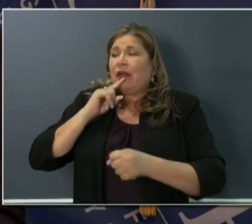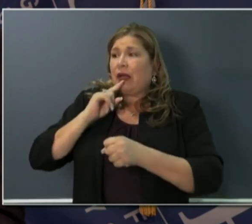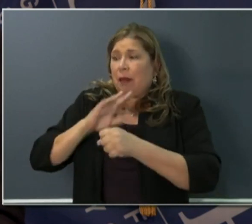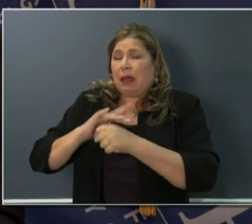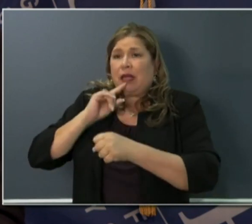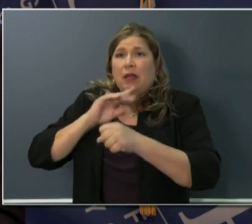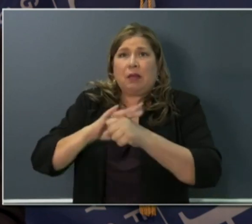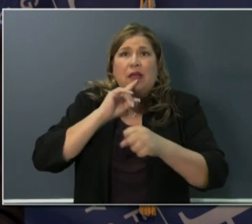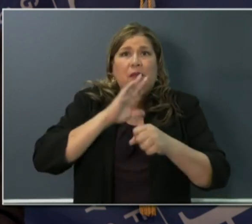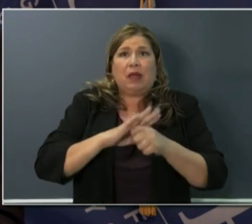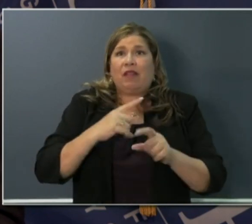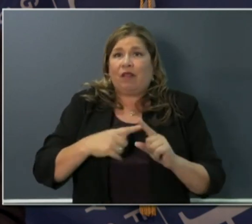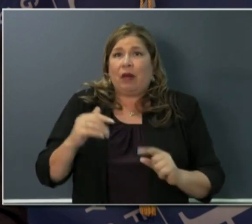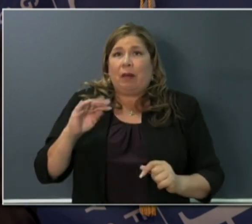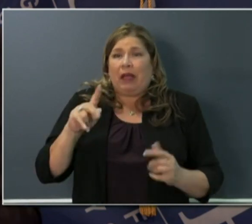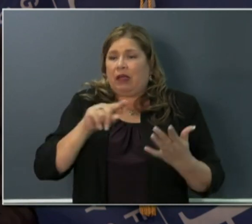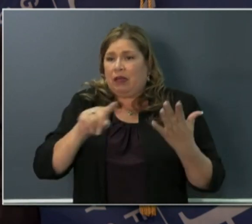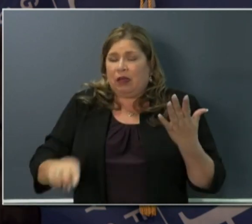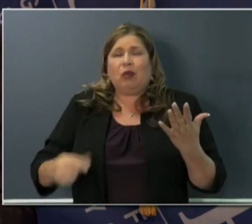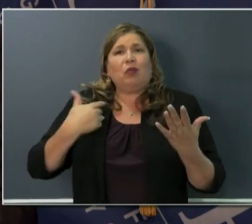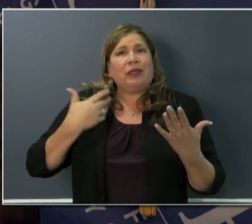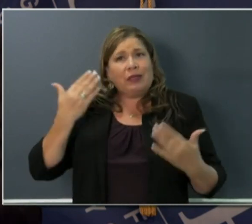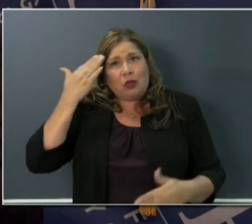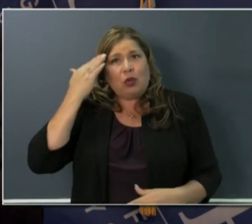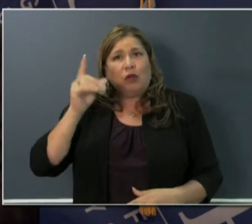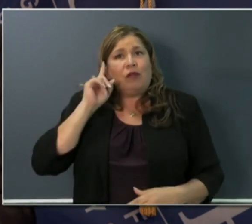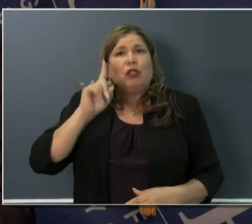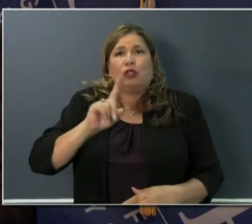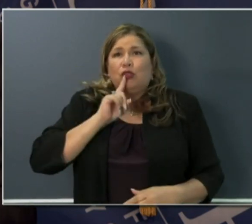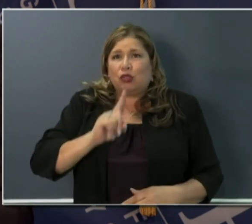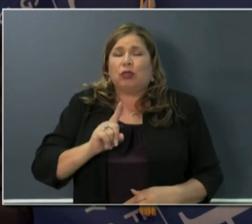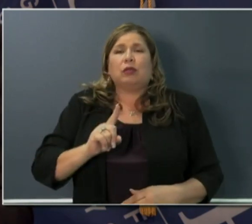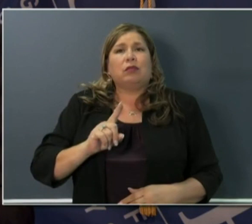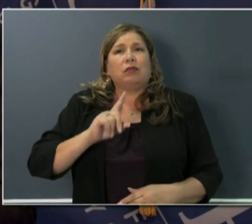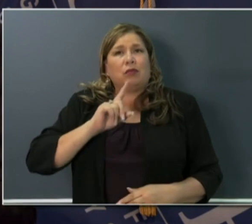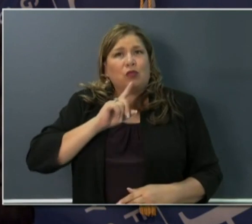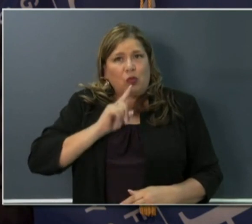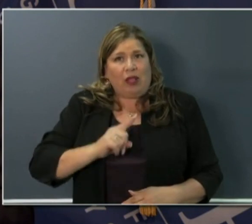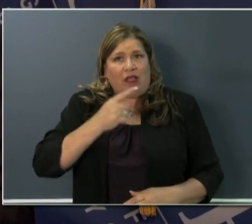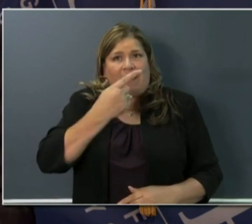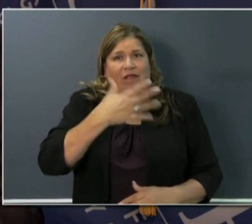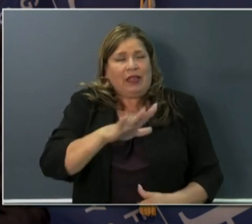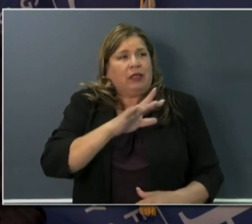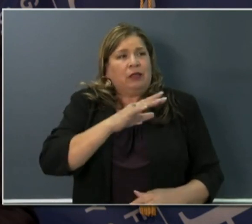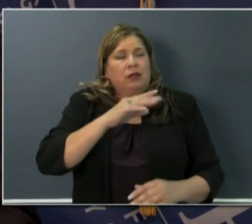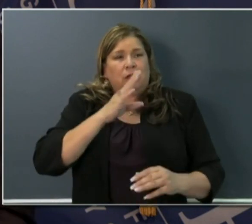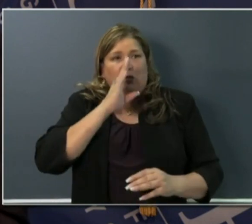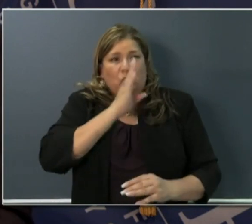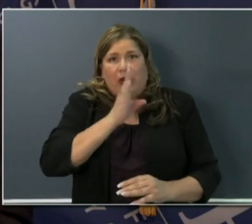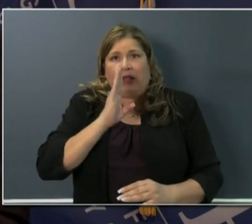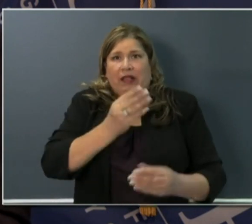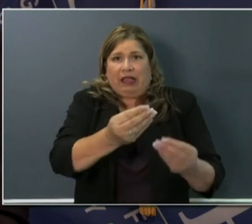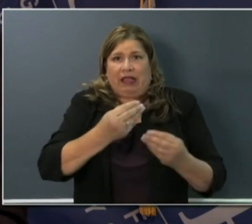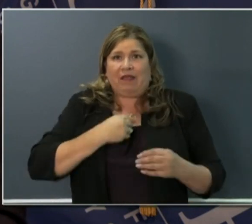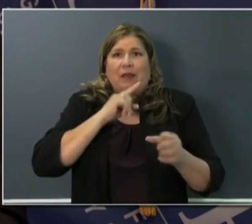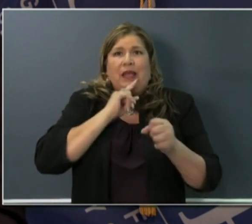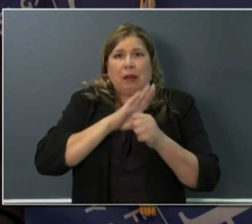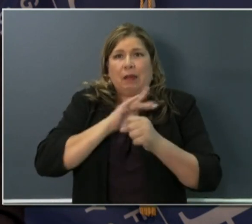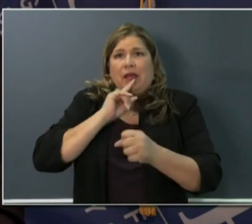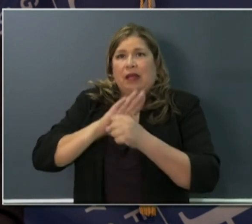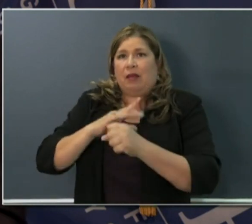have absolute certainty are real based upon personal commitments that I received directly from the leaders of